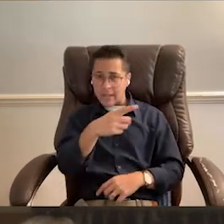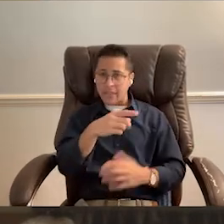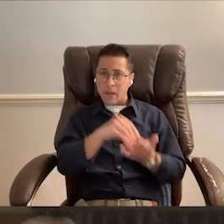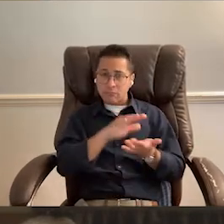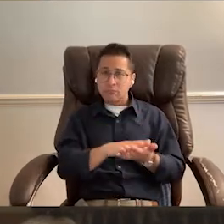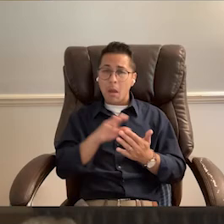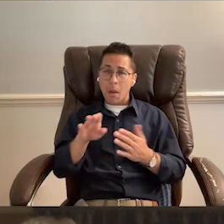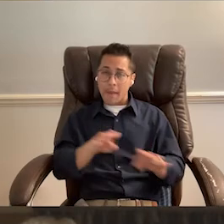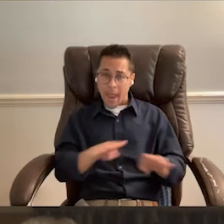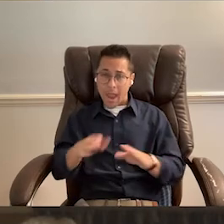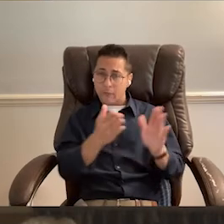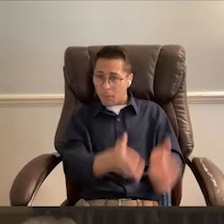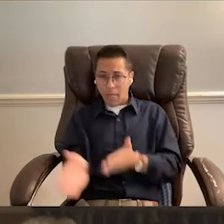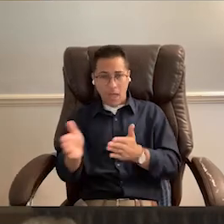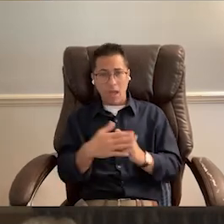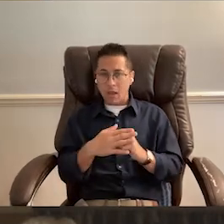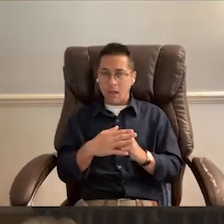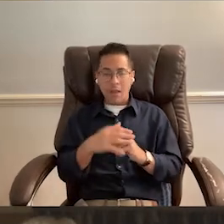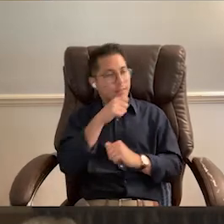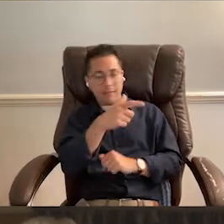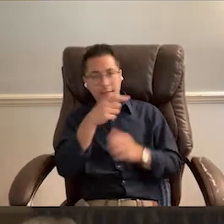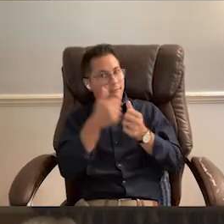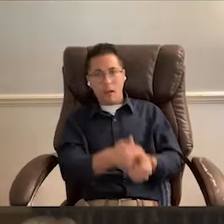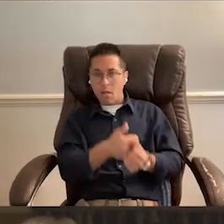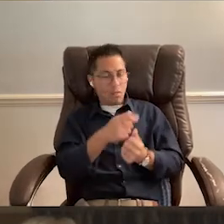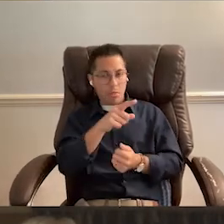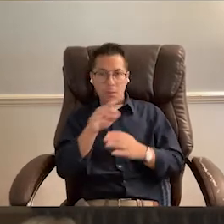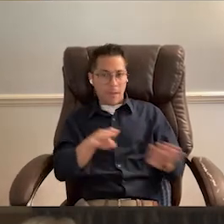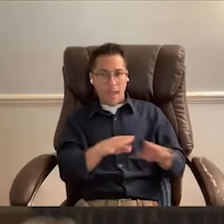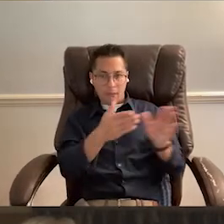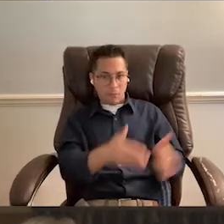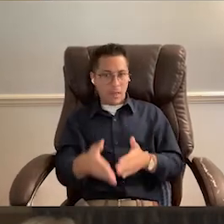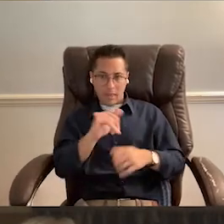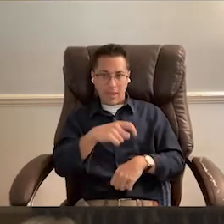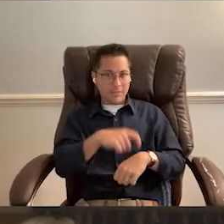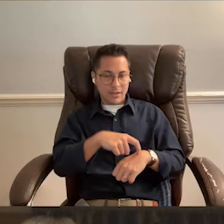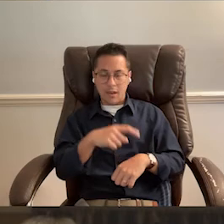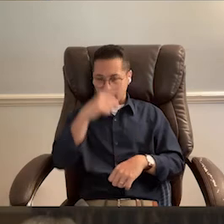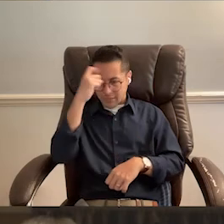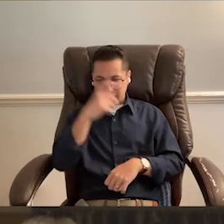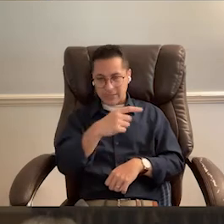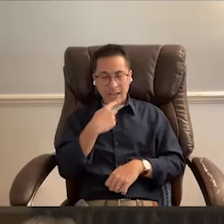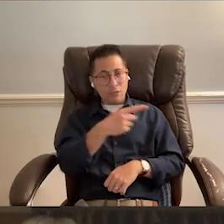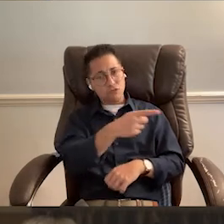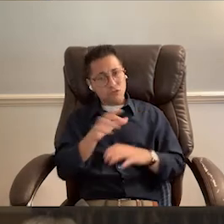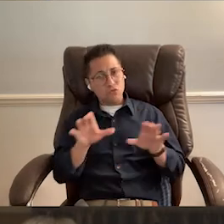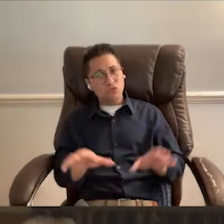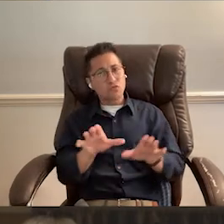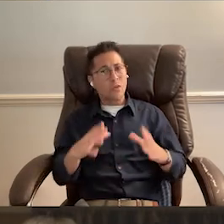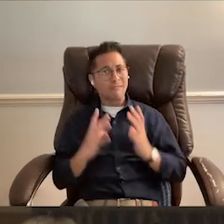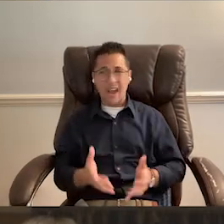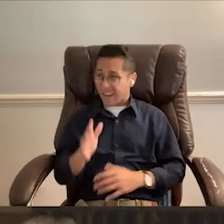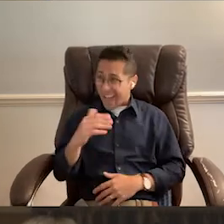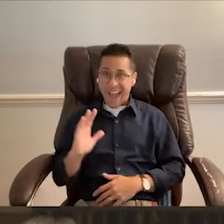Mhm. does he have an IEP? He has an IEP. Did they Even follow the behavior plan? They didn't follow the behavior plan